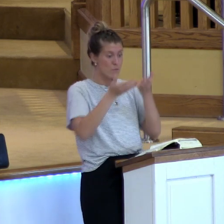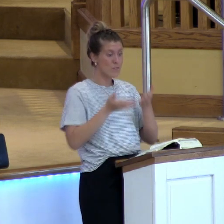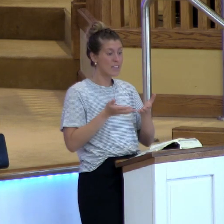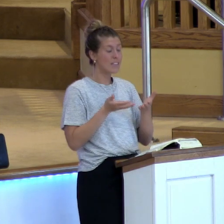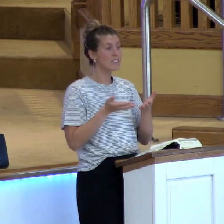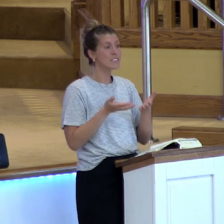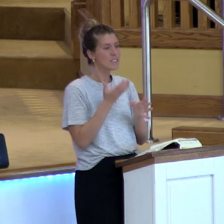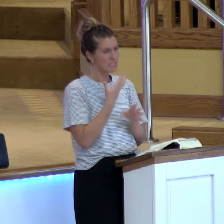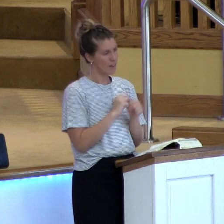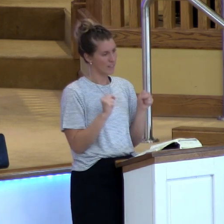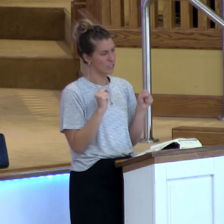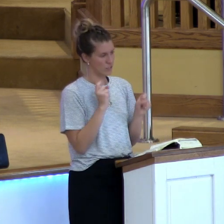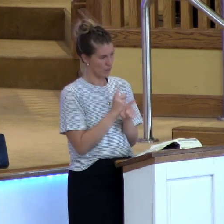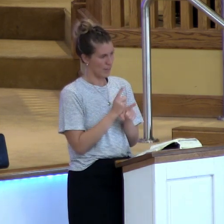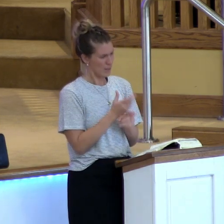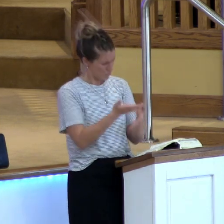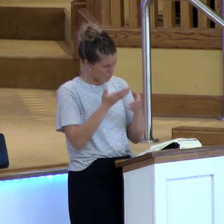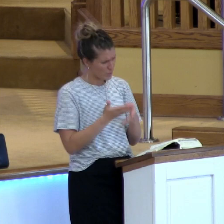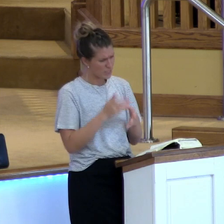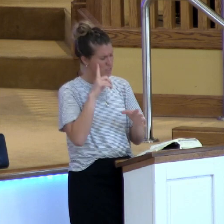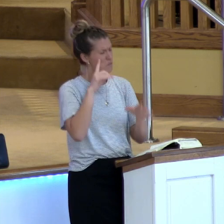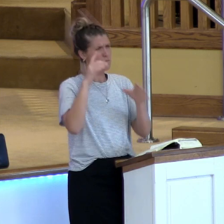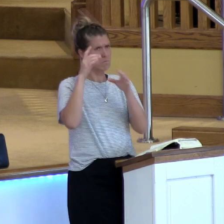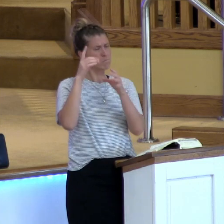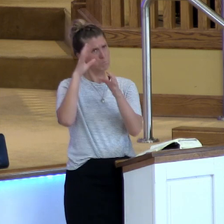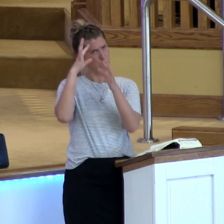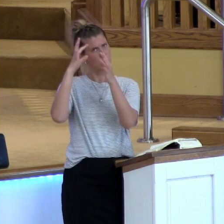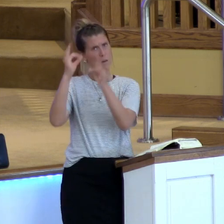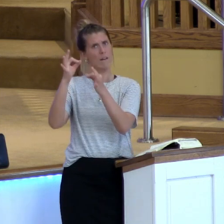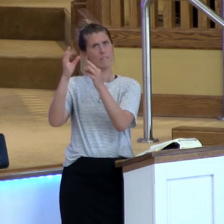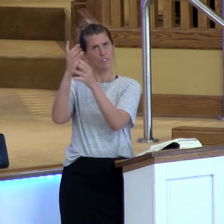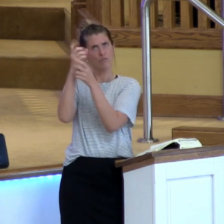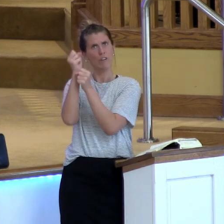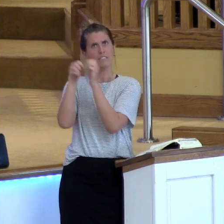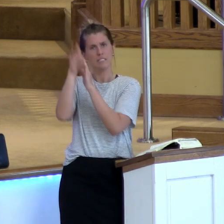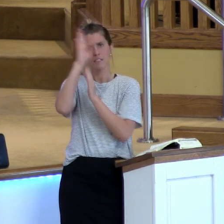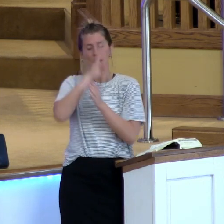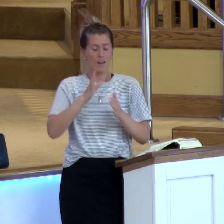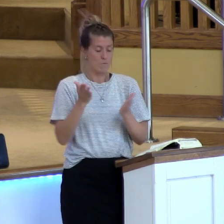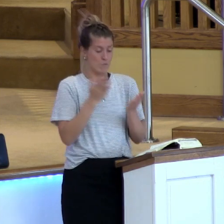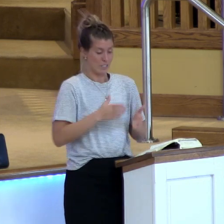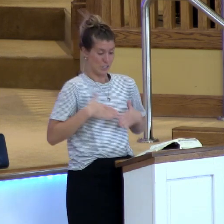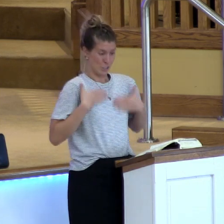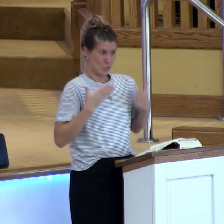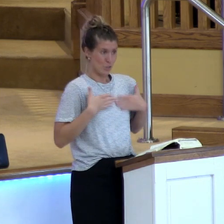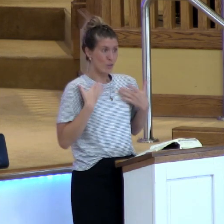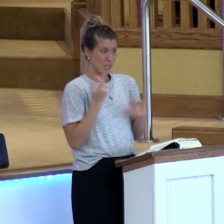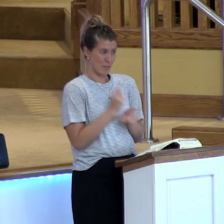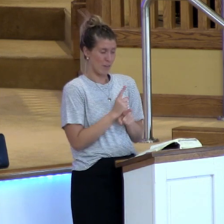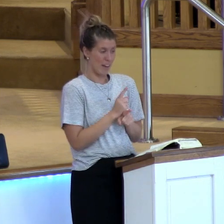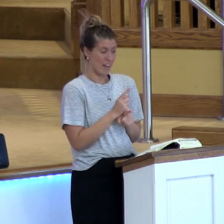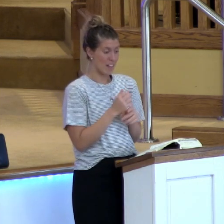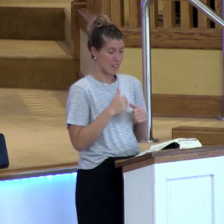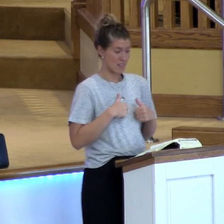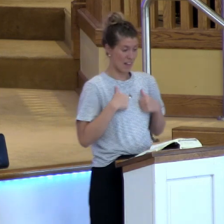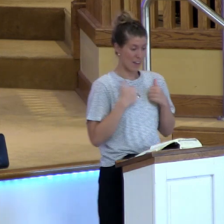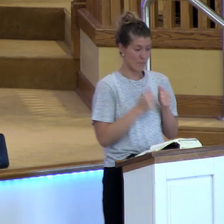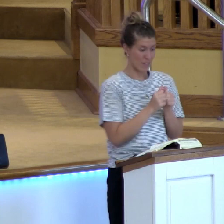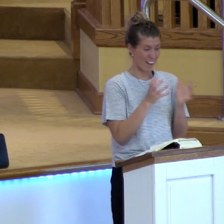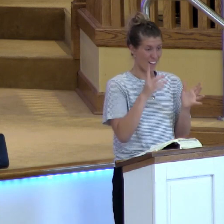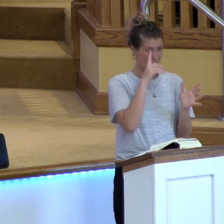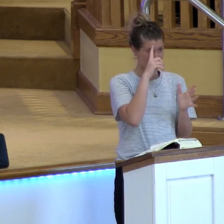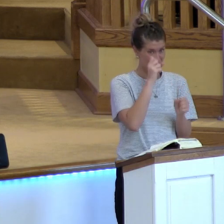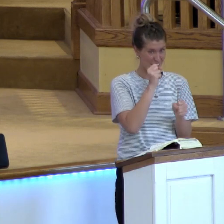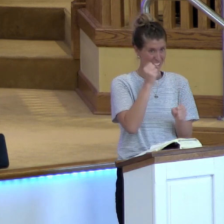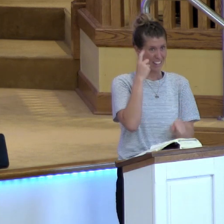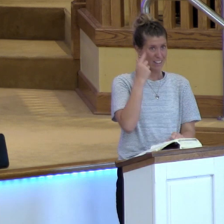brings forth salvation. It brings forth confidence in God. It brings forth joy. Faith. Imagine your life without faith. You know, you think to